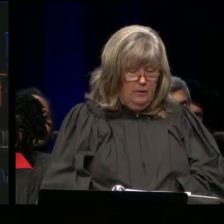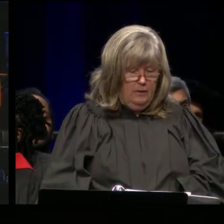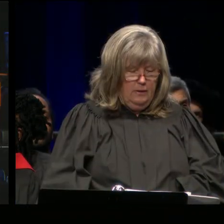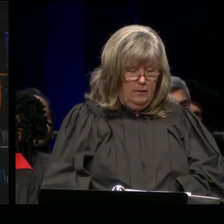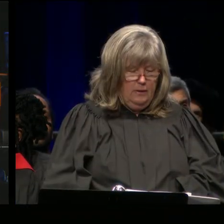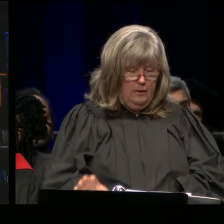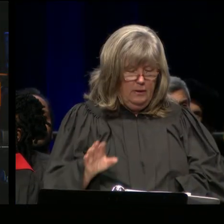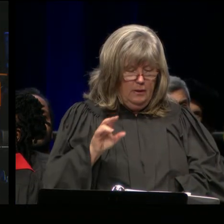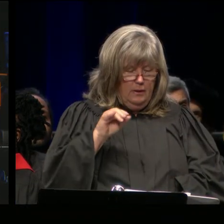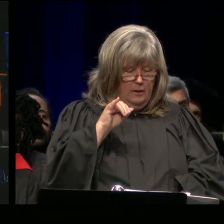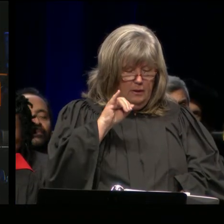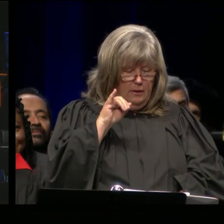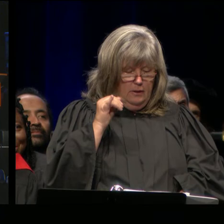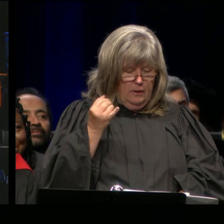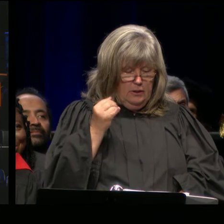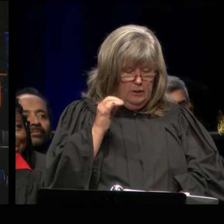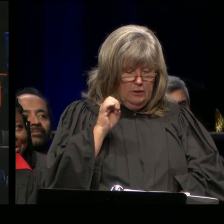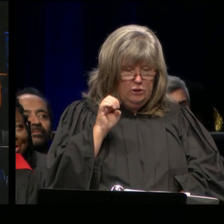Jessica Gashka Orozco.